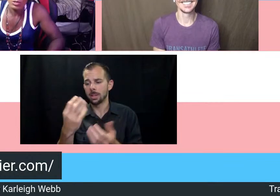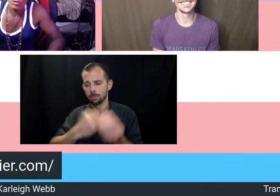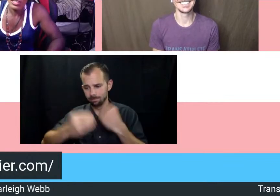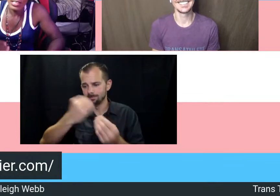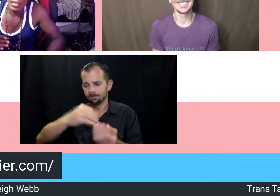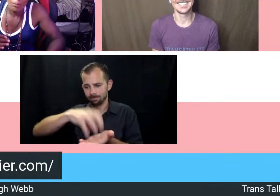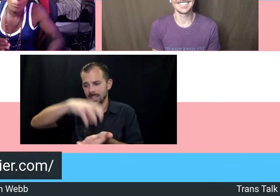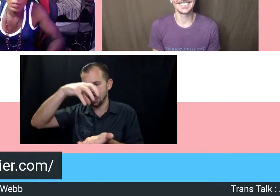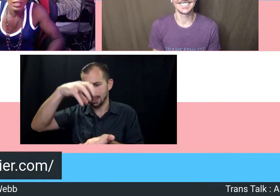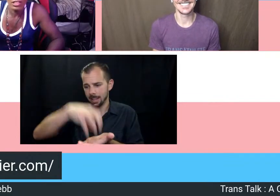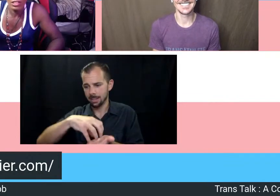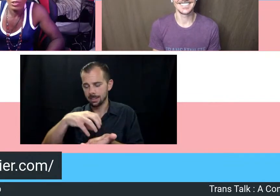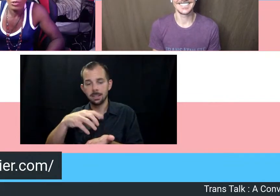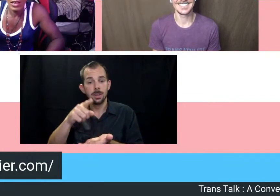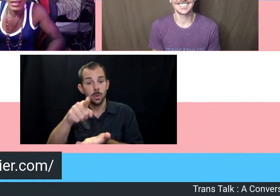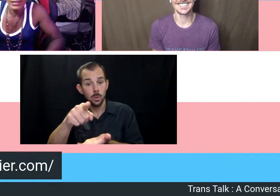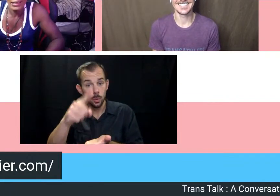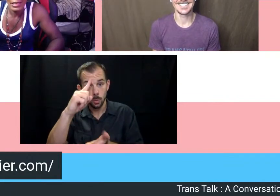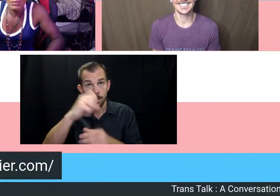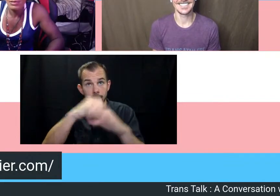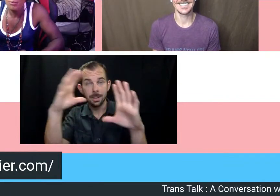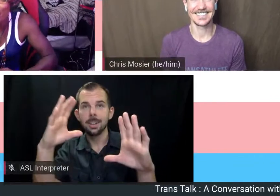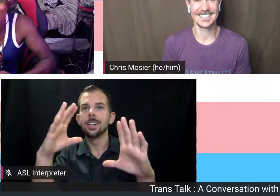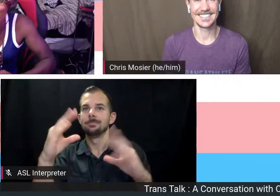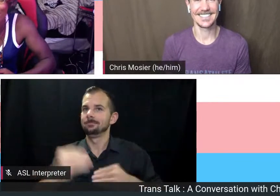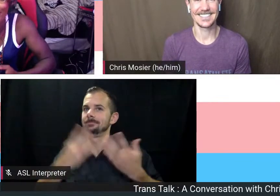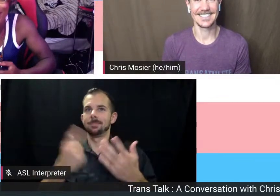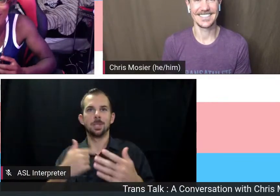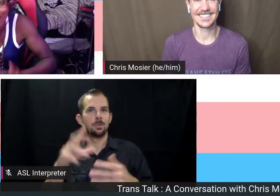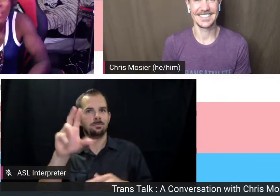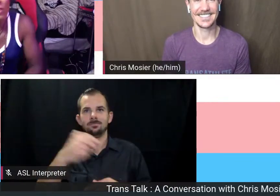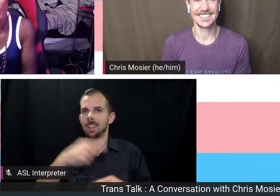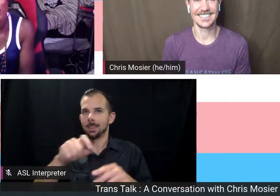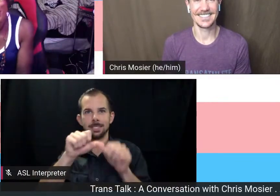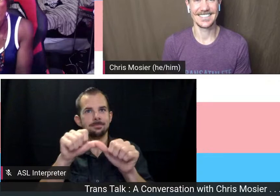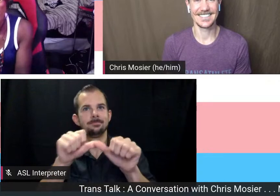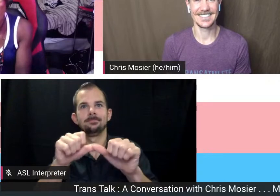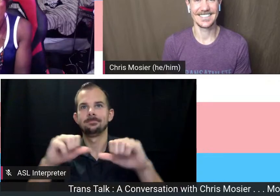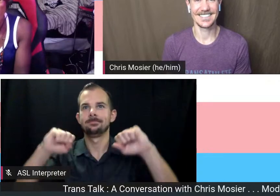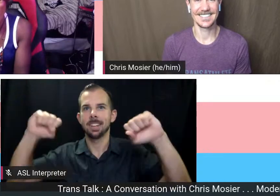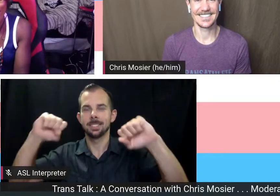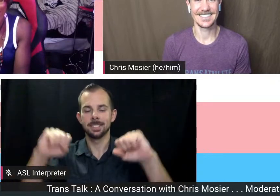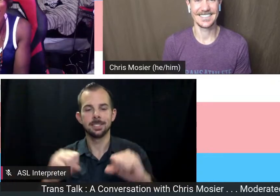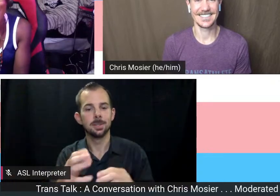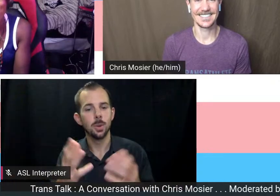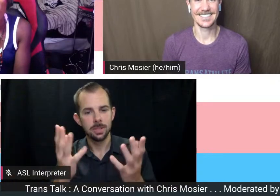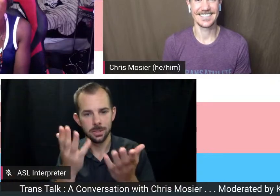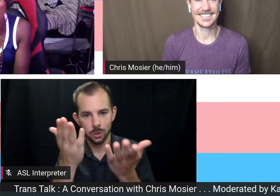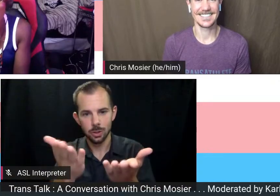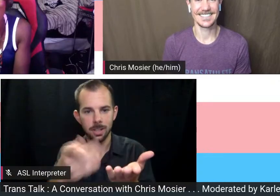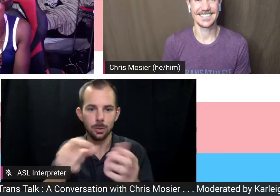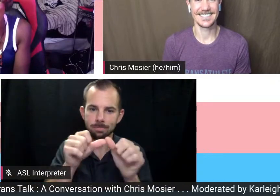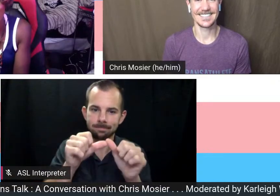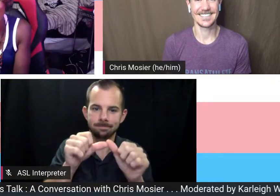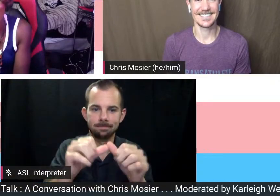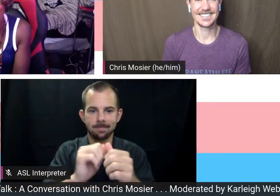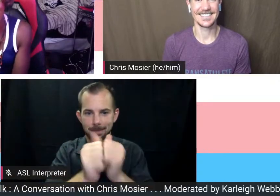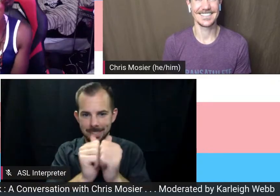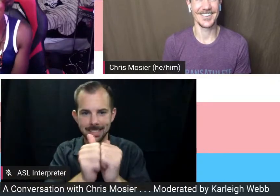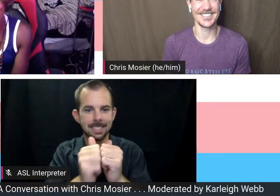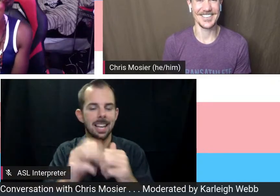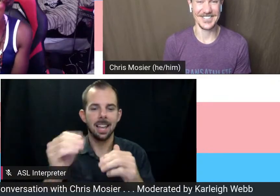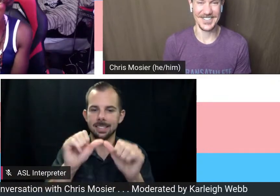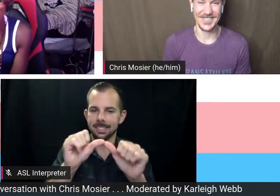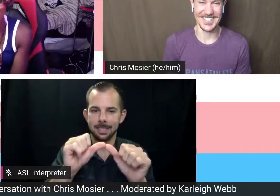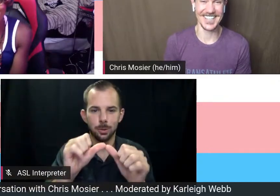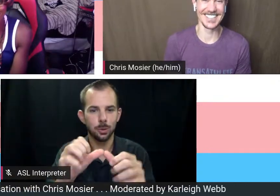doing you, keep being you, and keep competing. Thank you for being with us tonight. Yes, I'm fangirling.